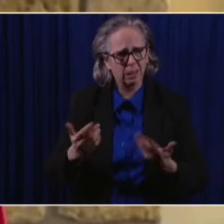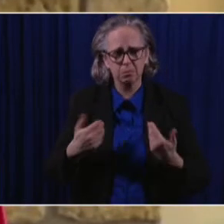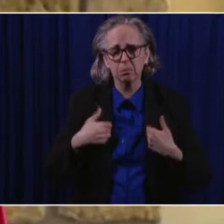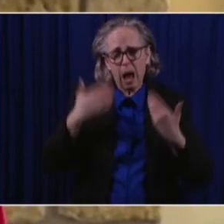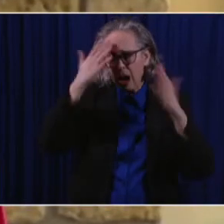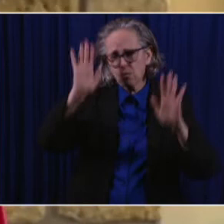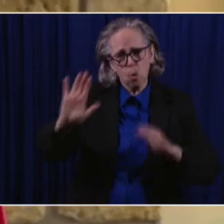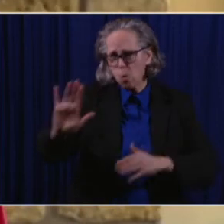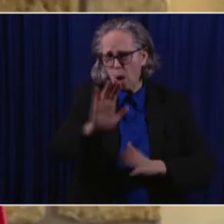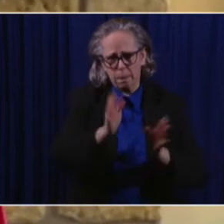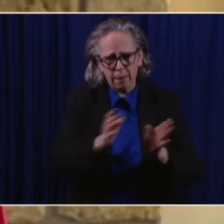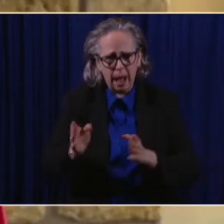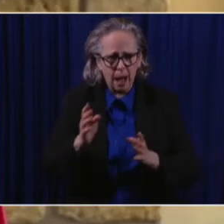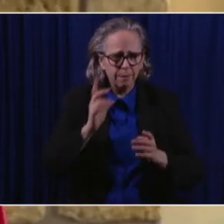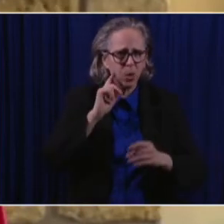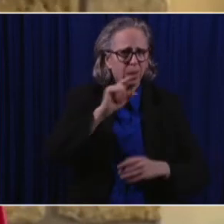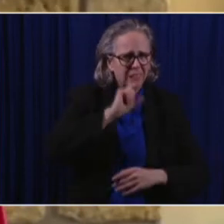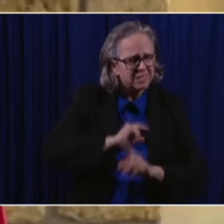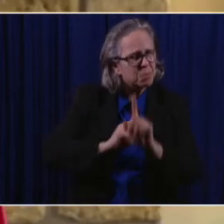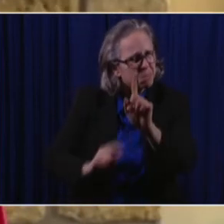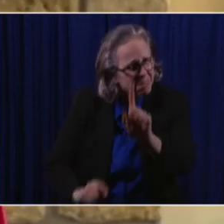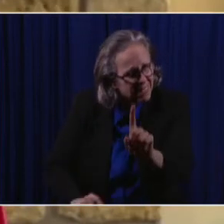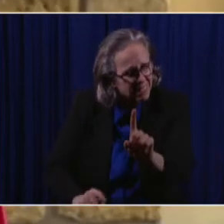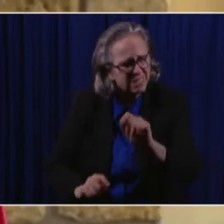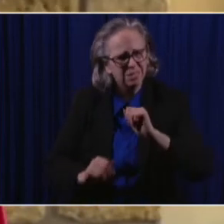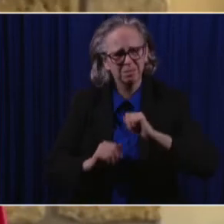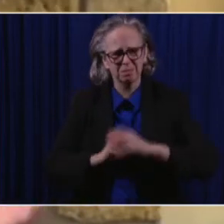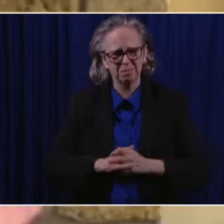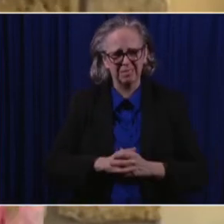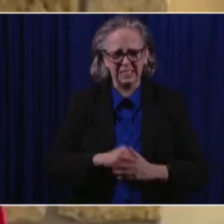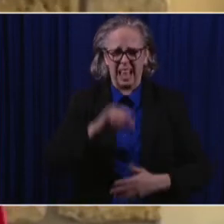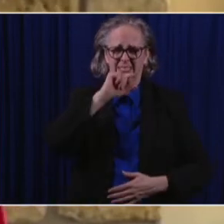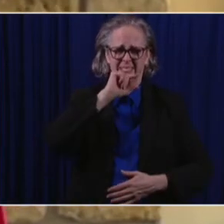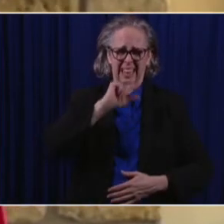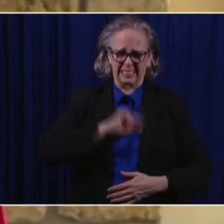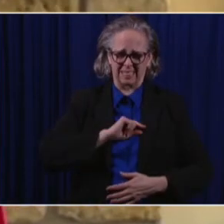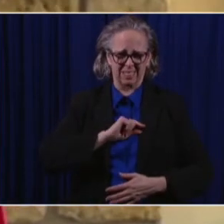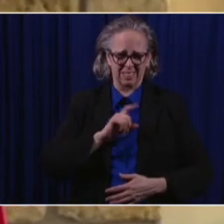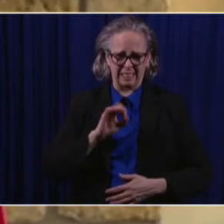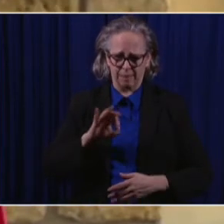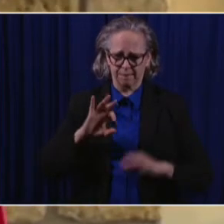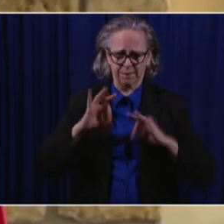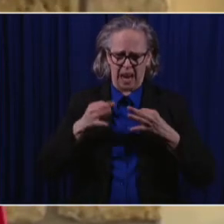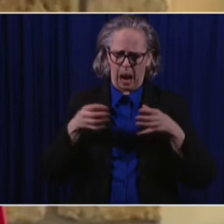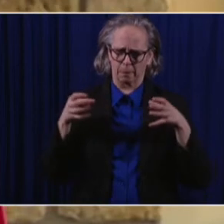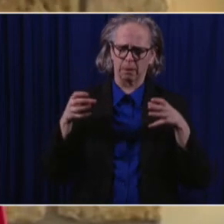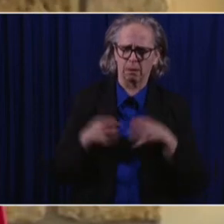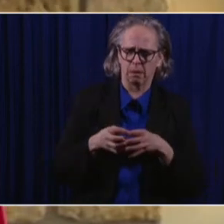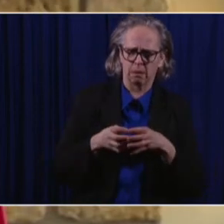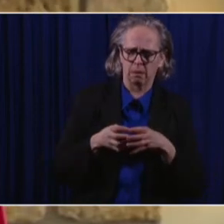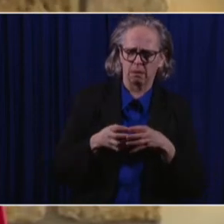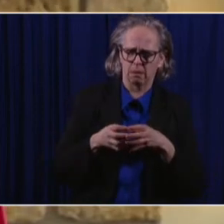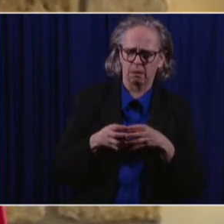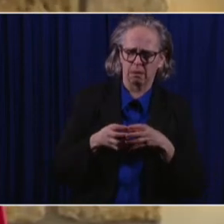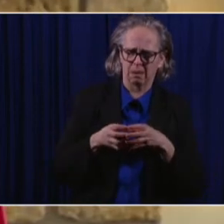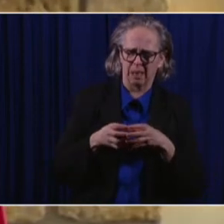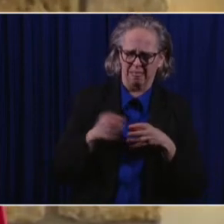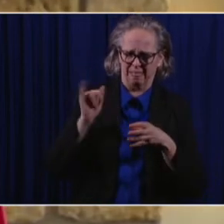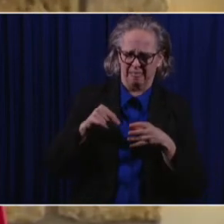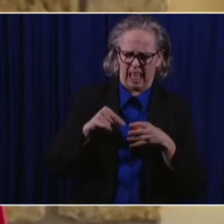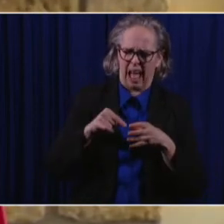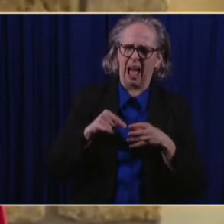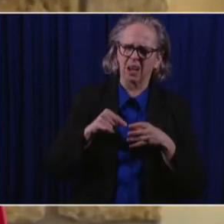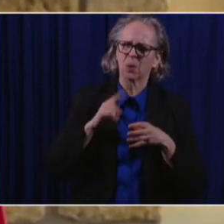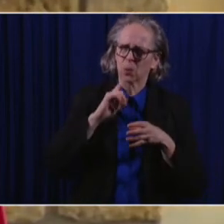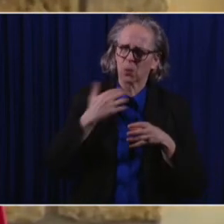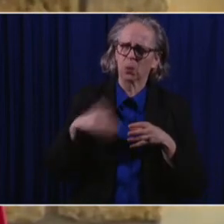the results of the Thanksgiving weekend? For many families, it's Thursday, Friday, Saturday, Sunday. In good times, that's